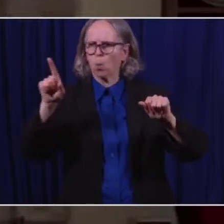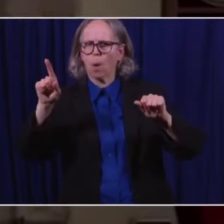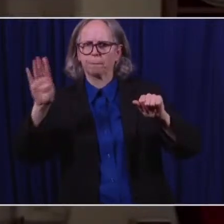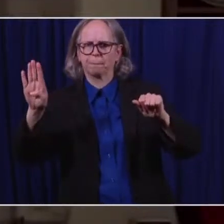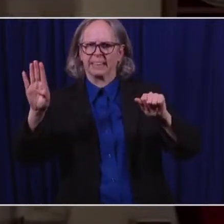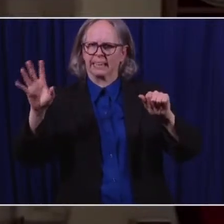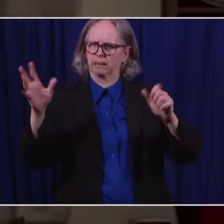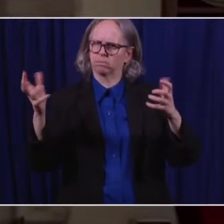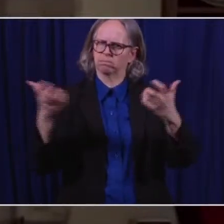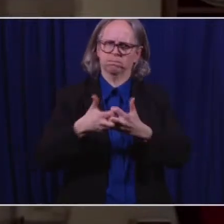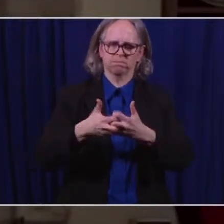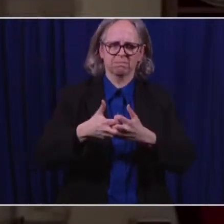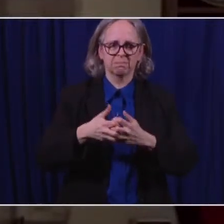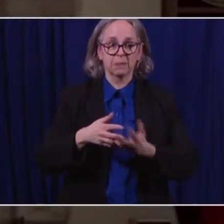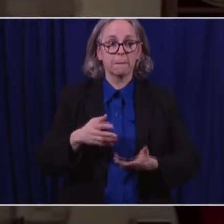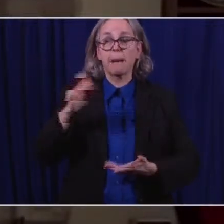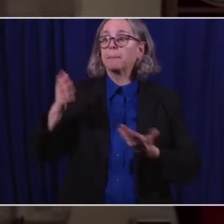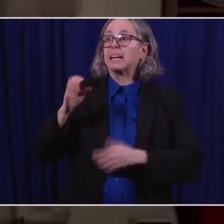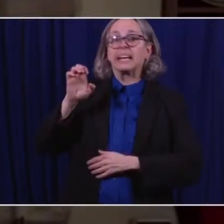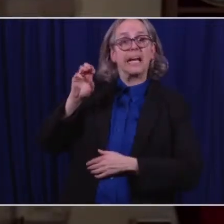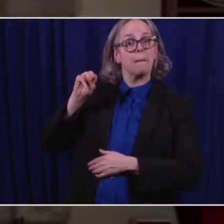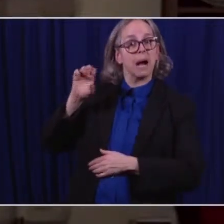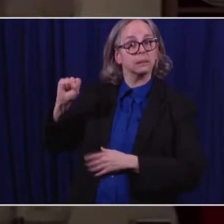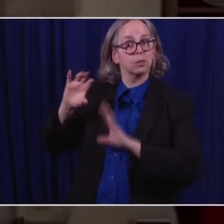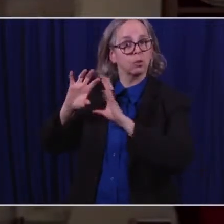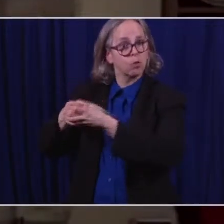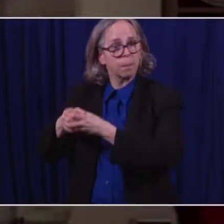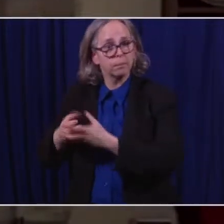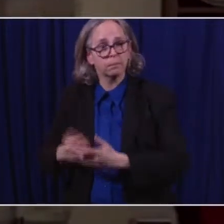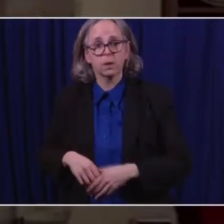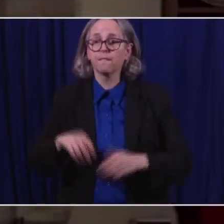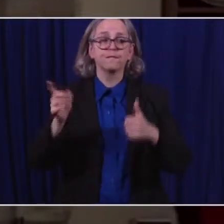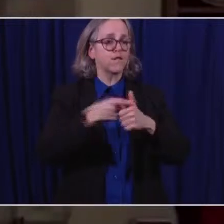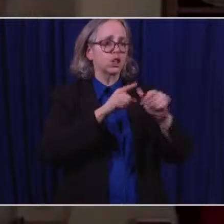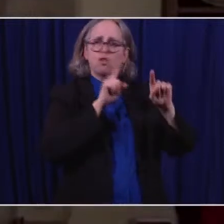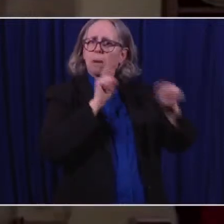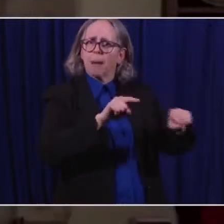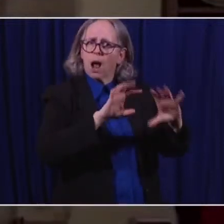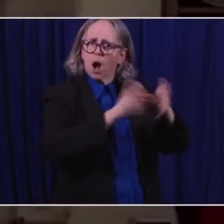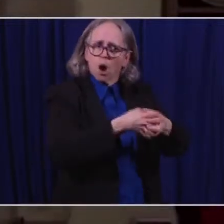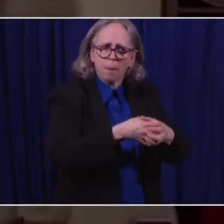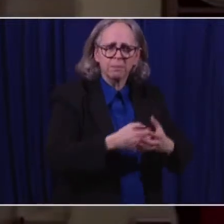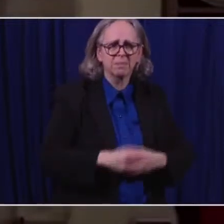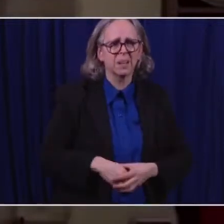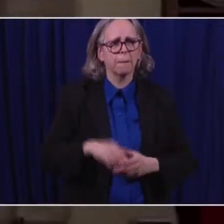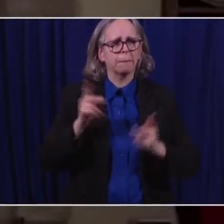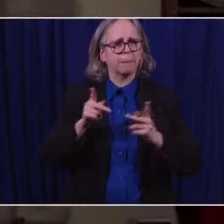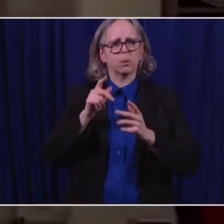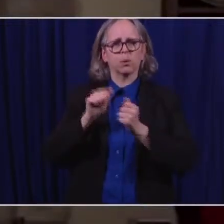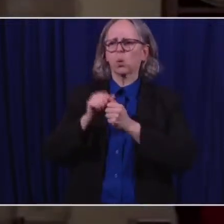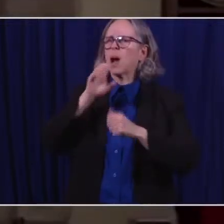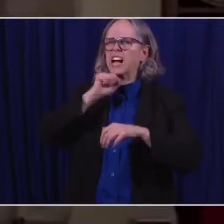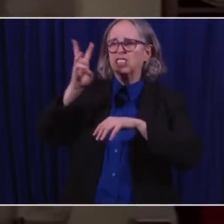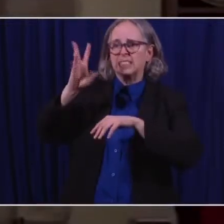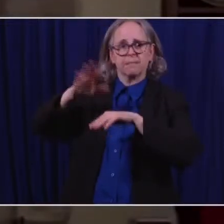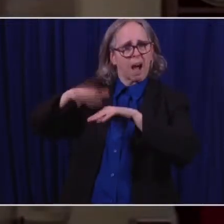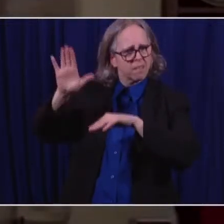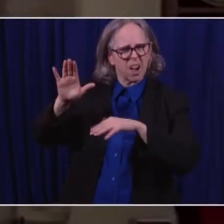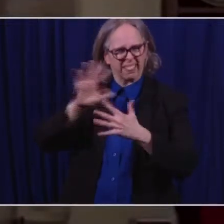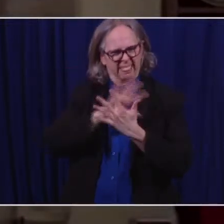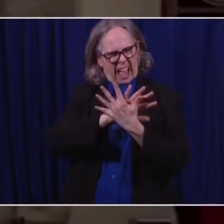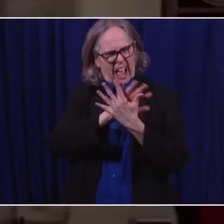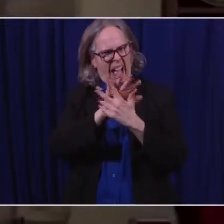of 65 and older. These would be the likely people that they could go to, but anybody in